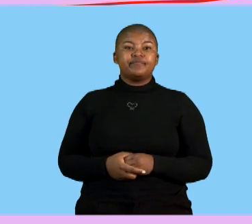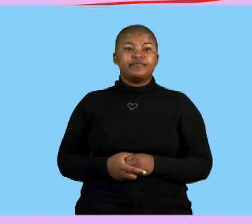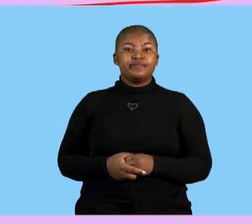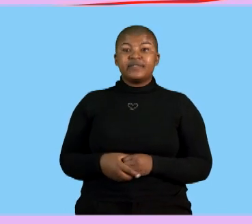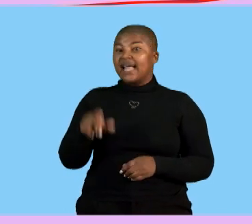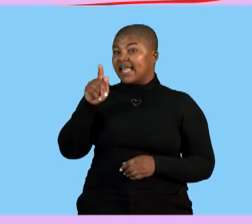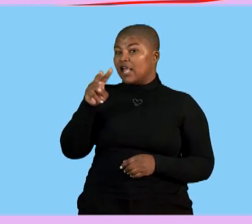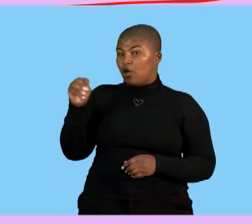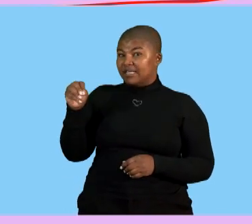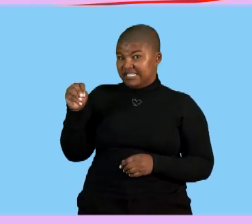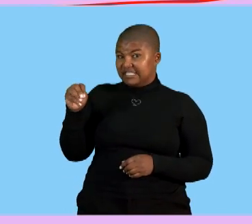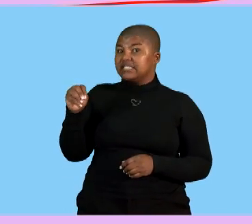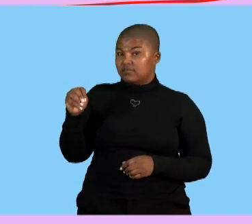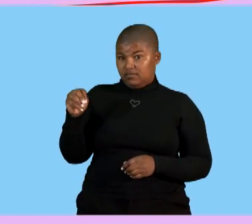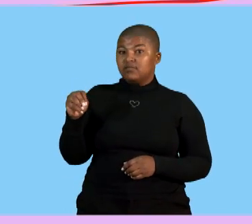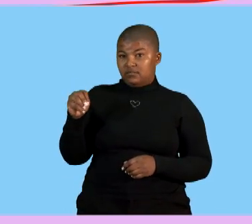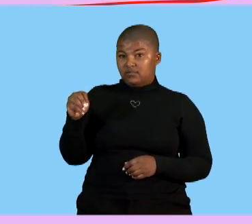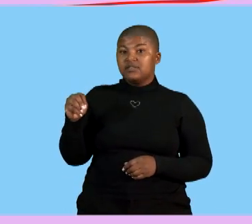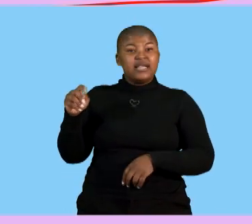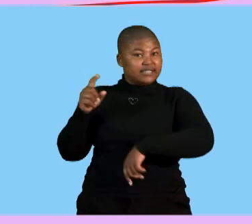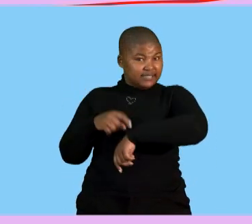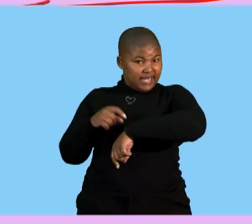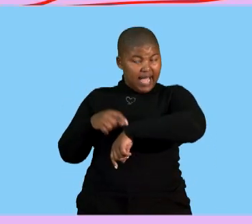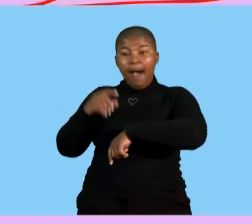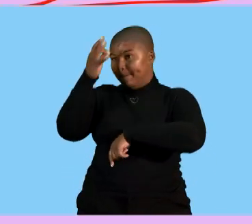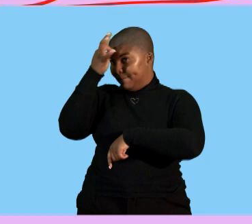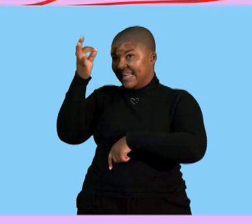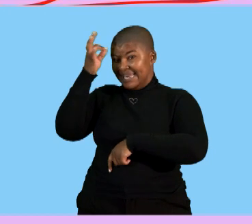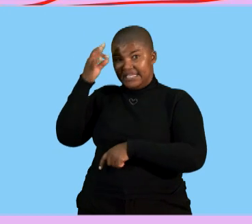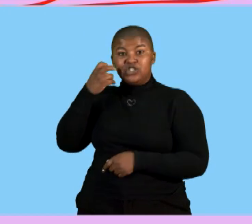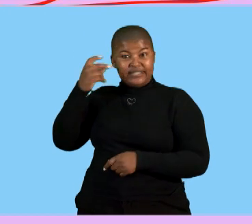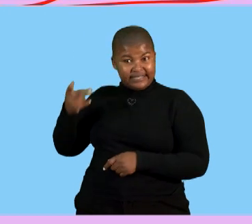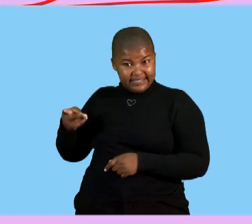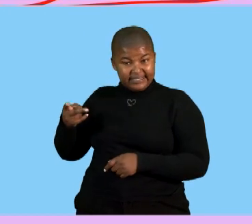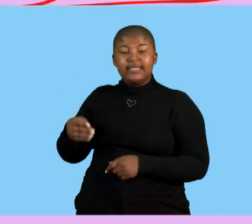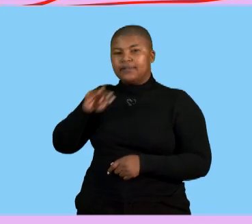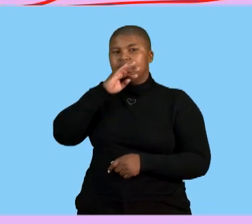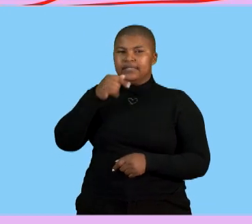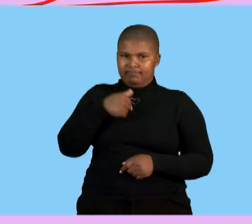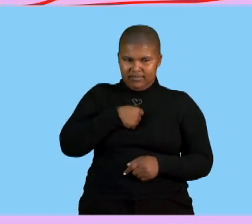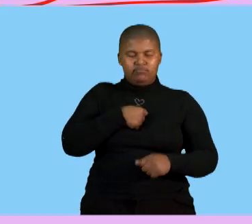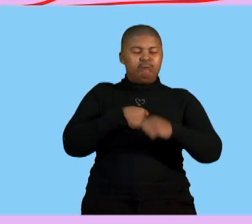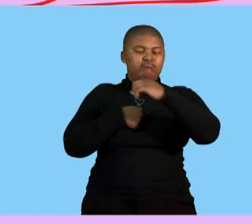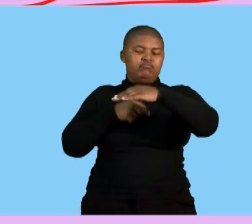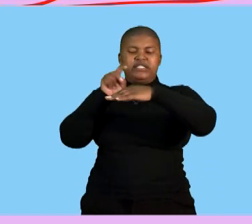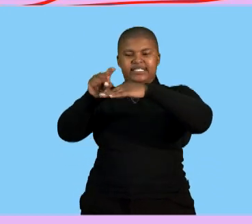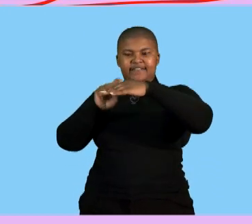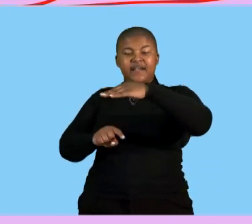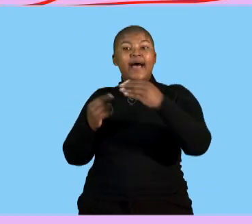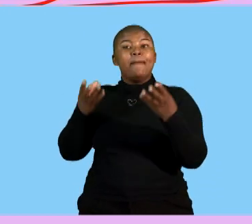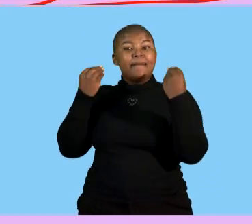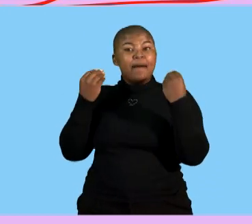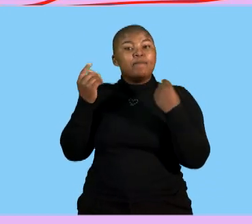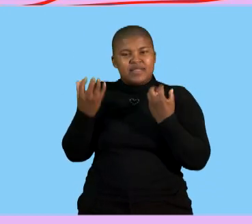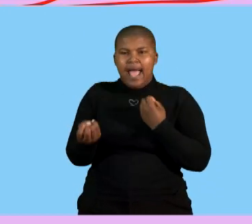distance traveled is in kilometers and the time taken is in minutes. So if I divide the two, it